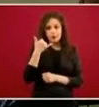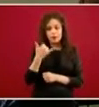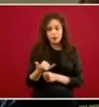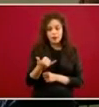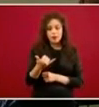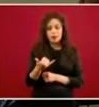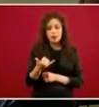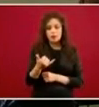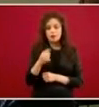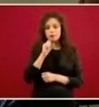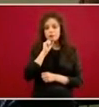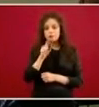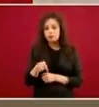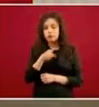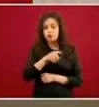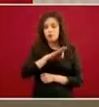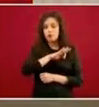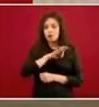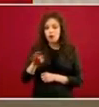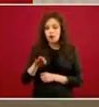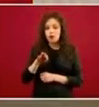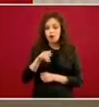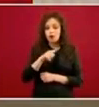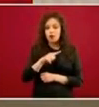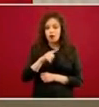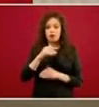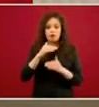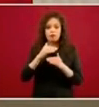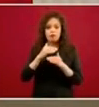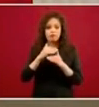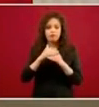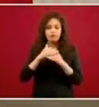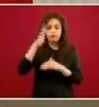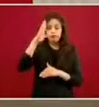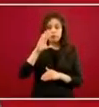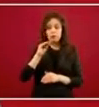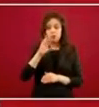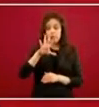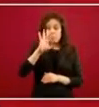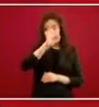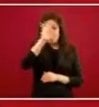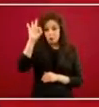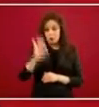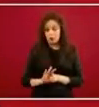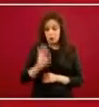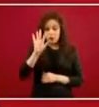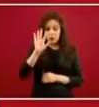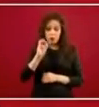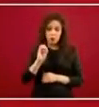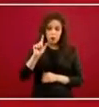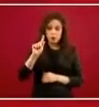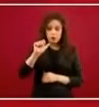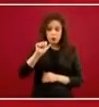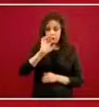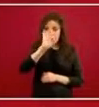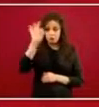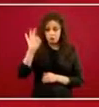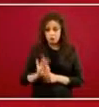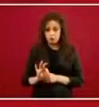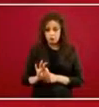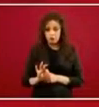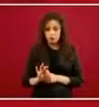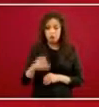this information, we've established that two of the most important risk factors are